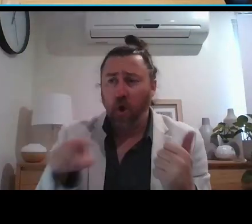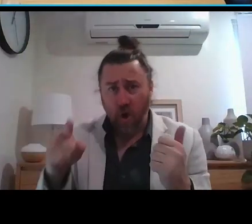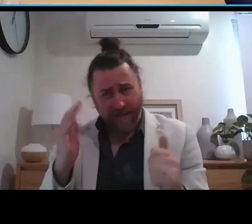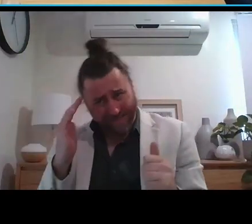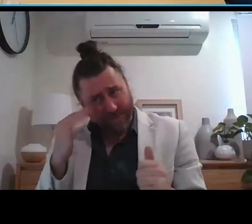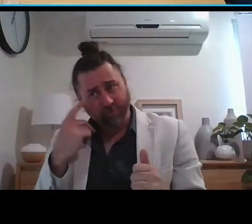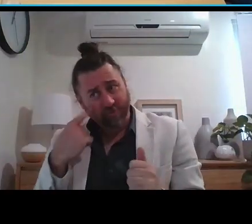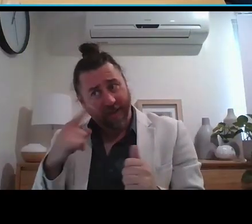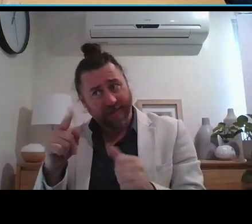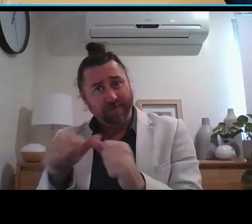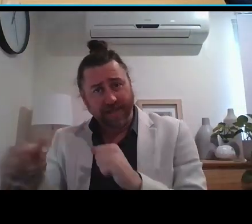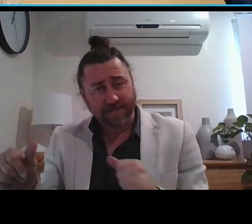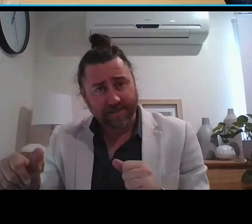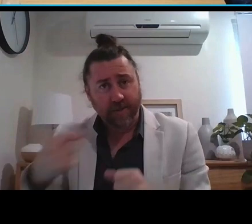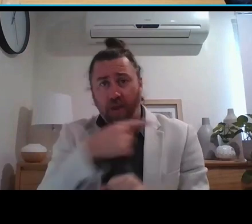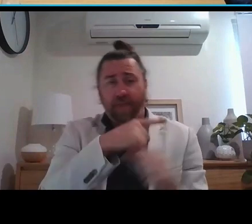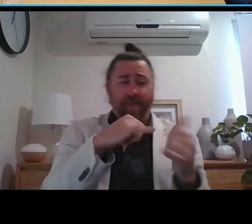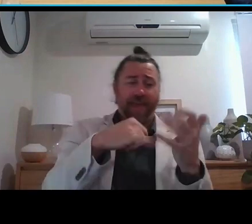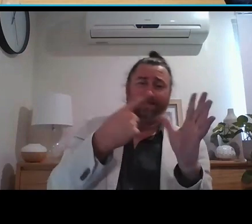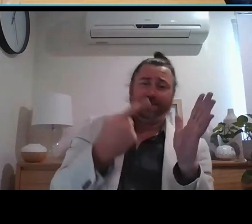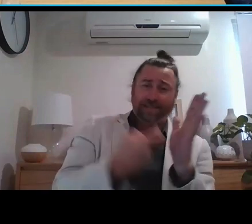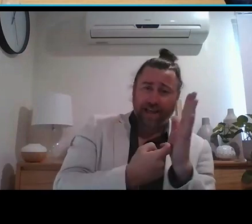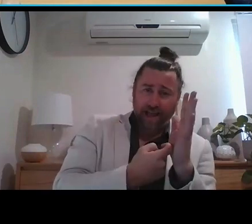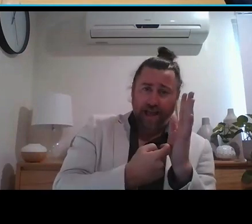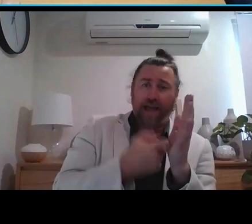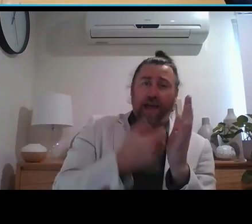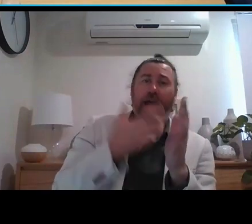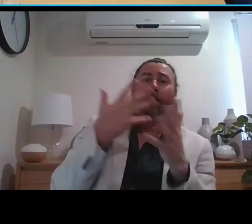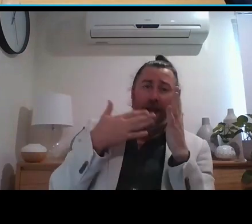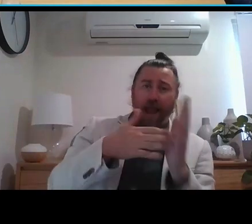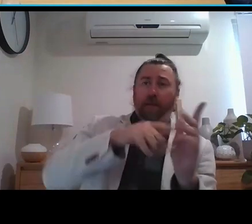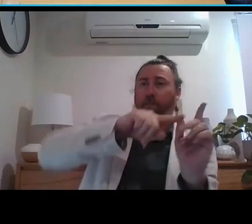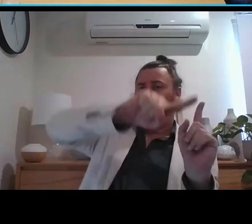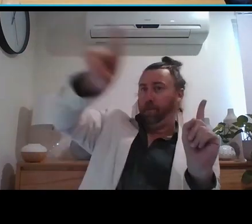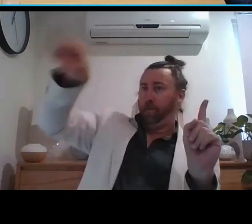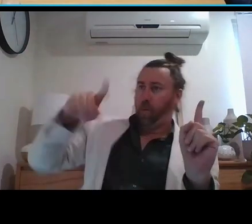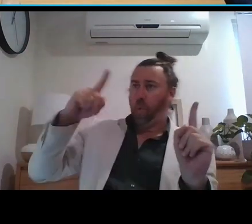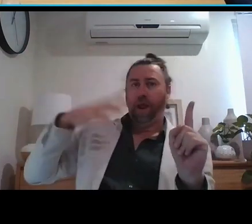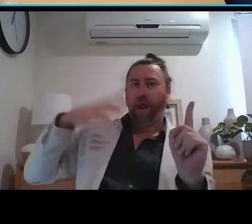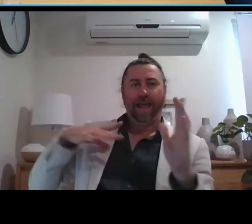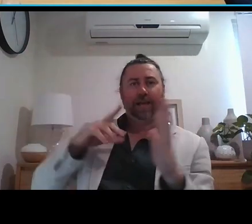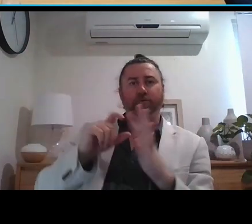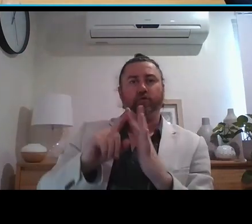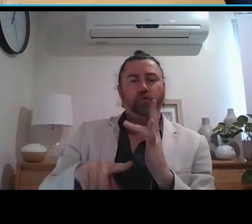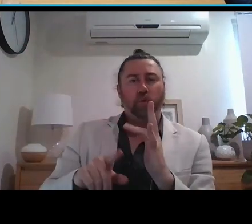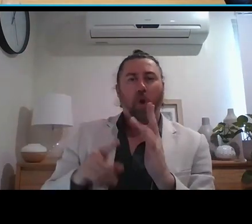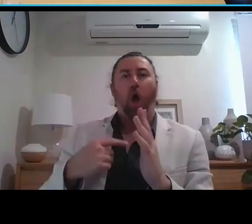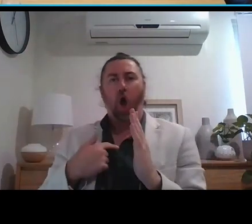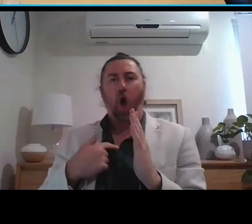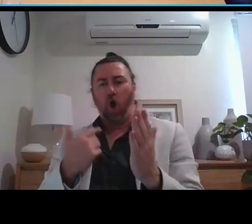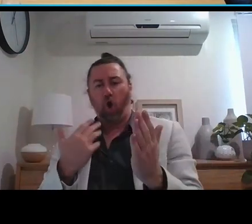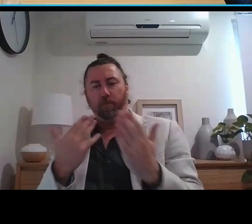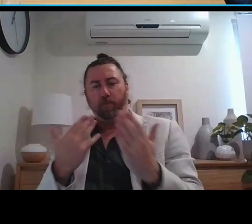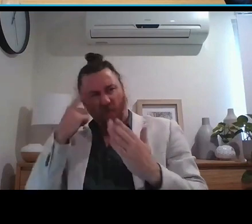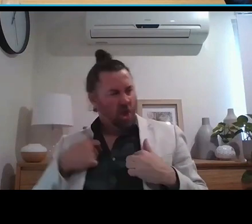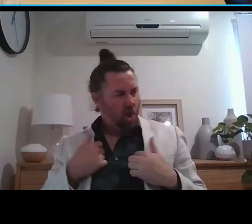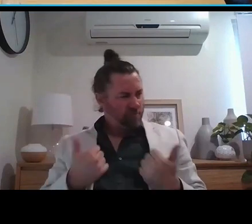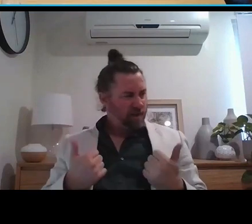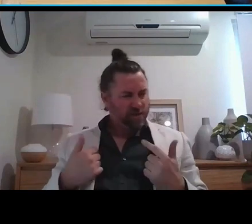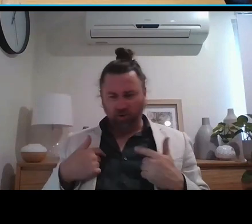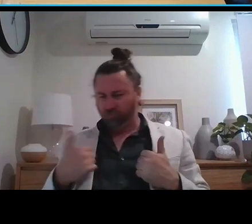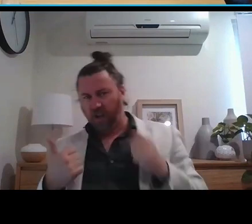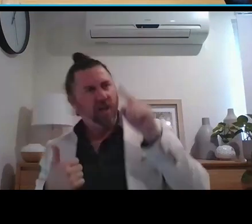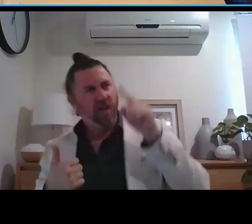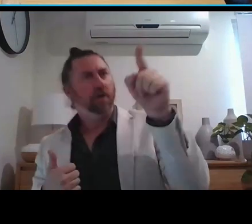really provides a key mechanism to help providers understand your performance relative to others, identify those areas for